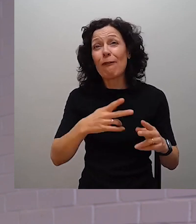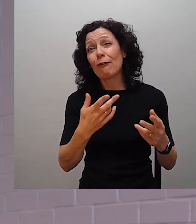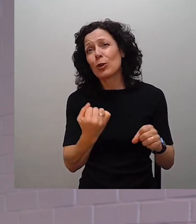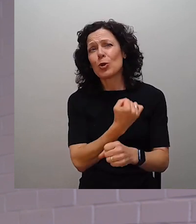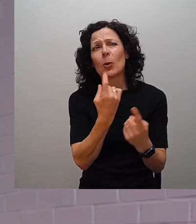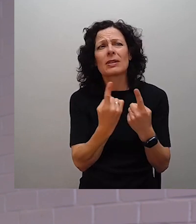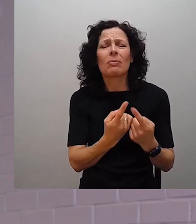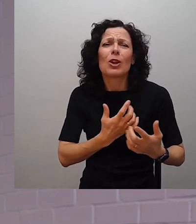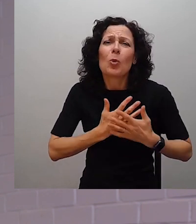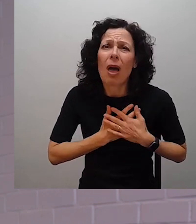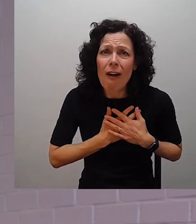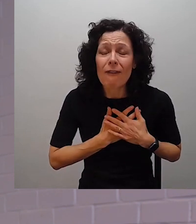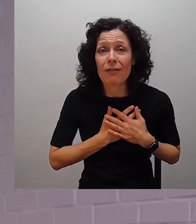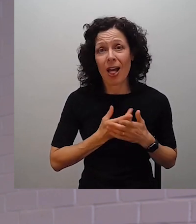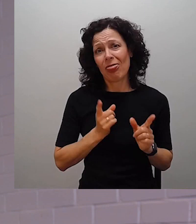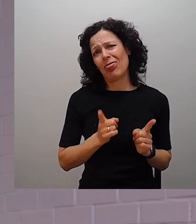love, it's